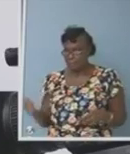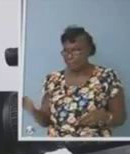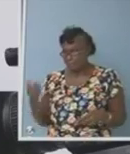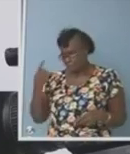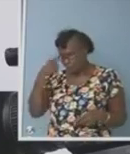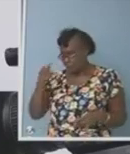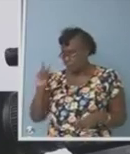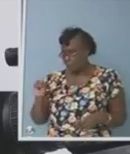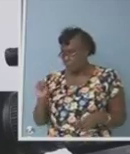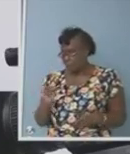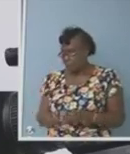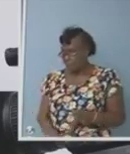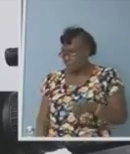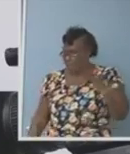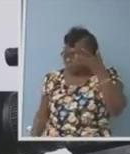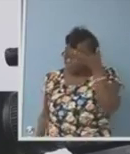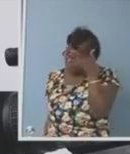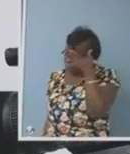them?